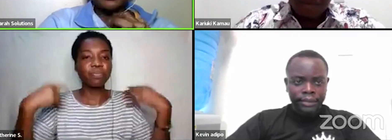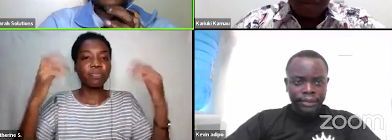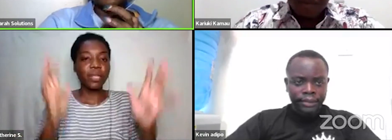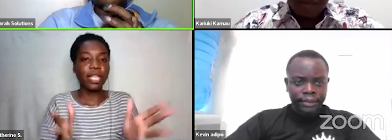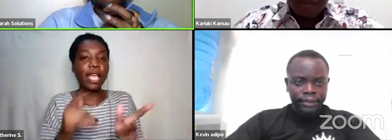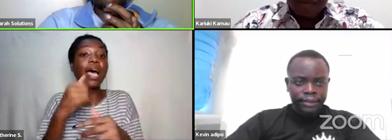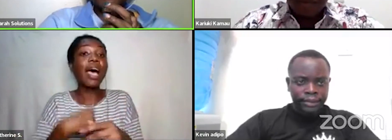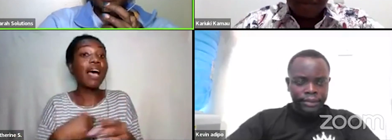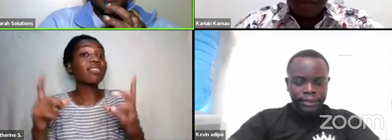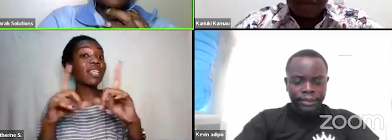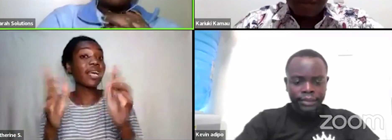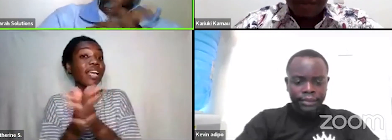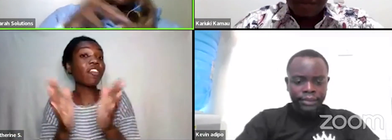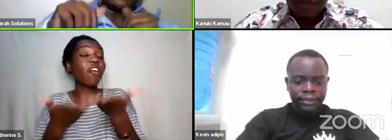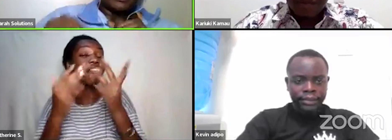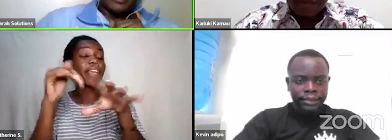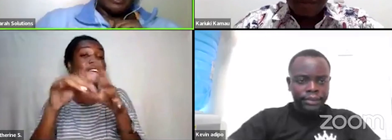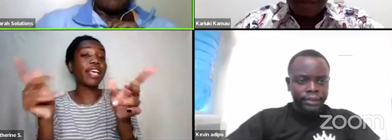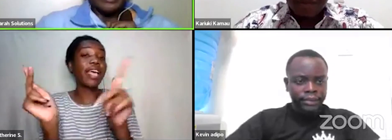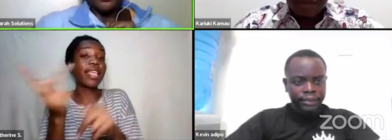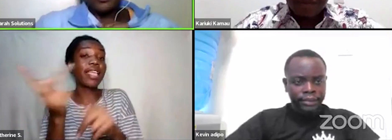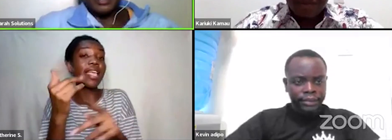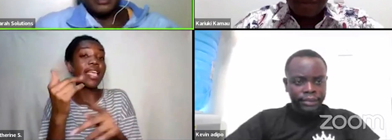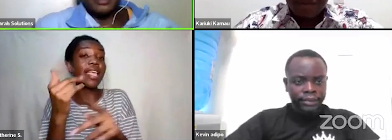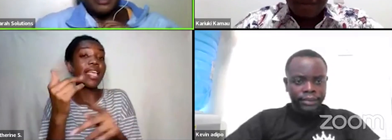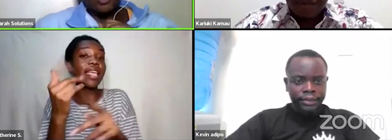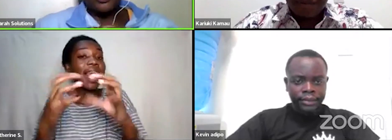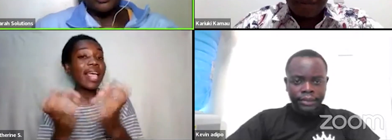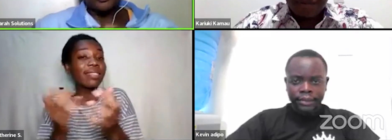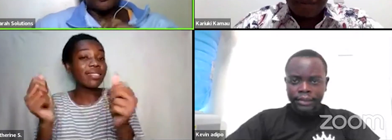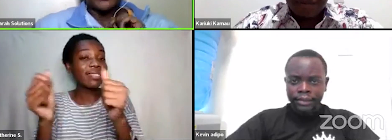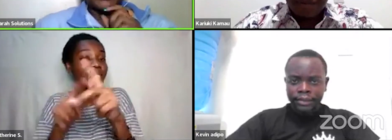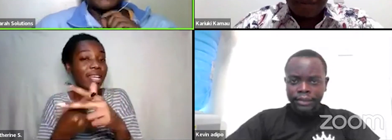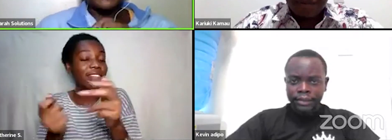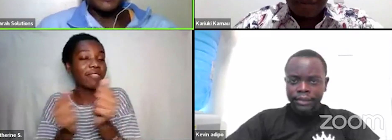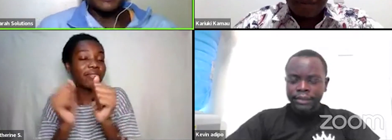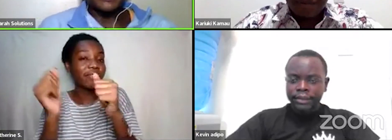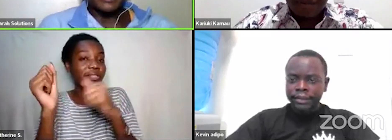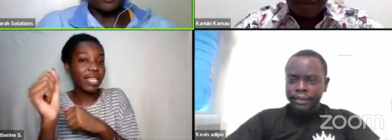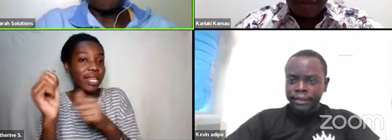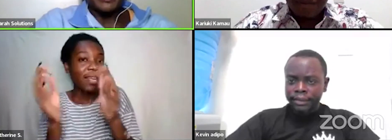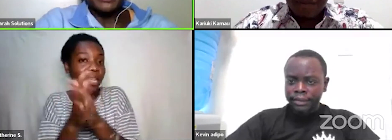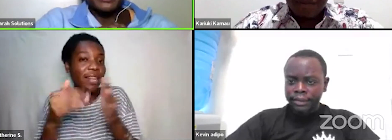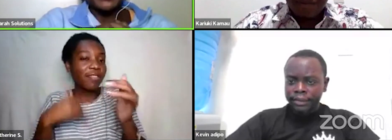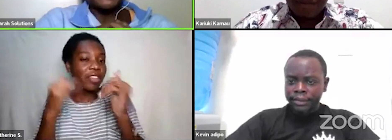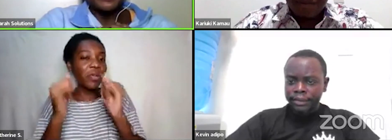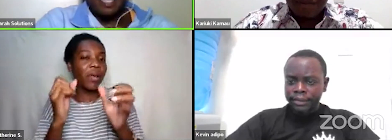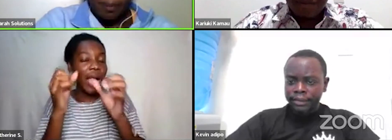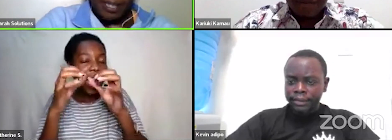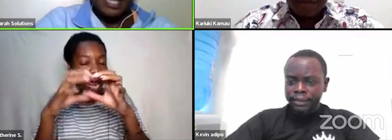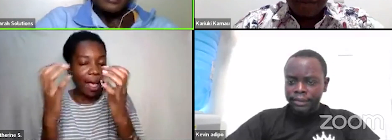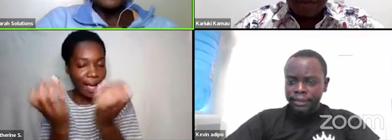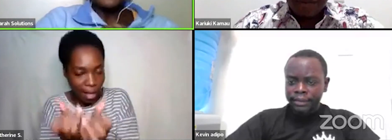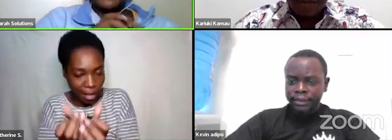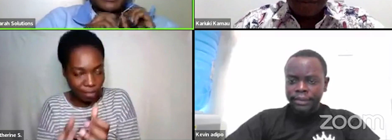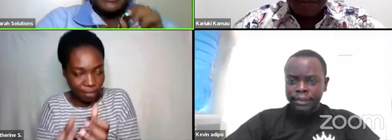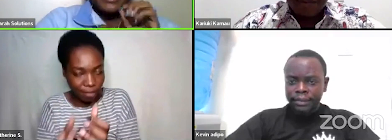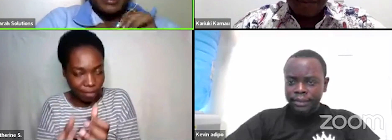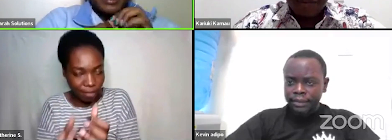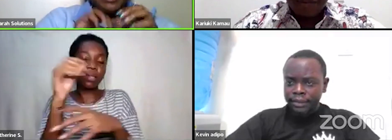have a class that started on the 15th, but right now they have a new class that they're launching on understanding psychometric